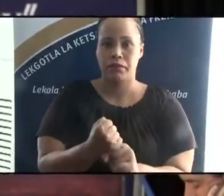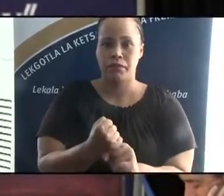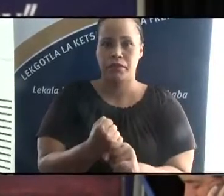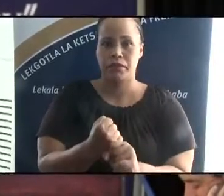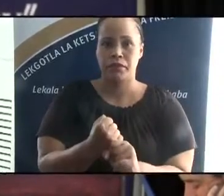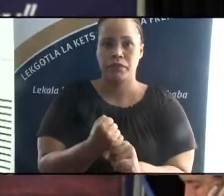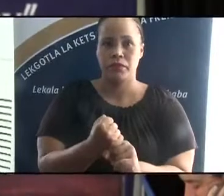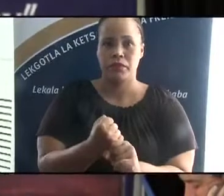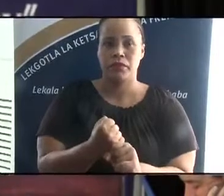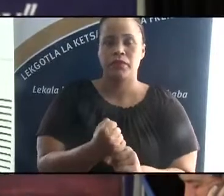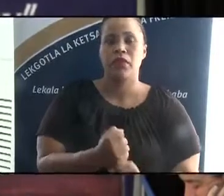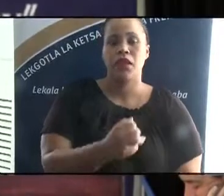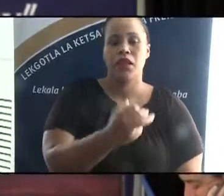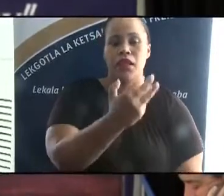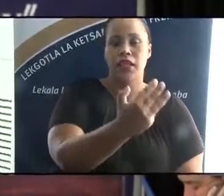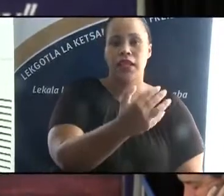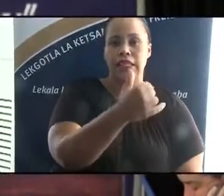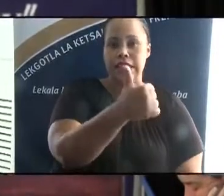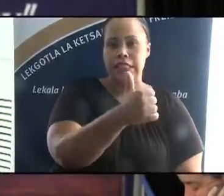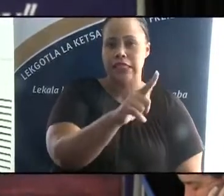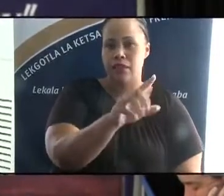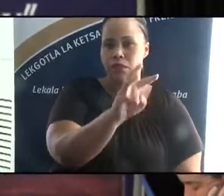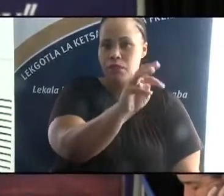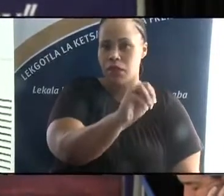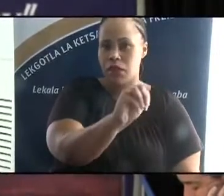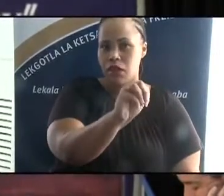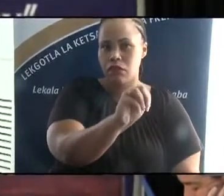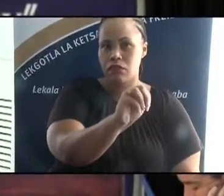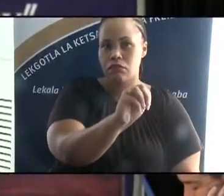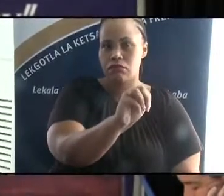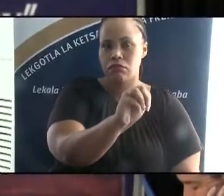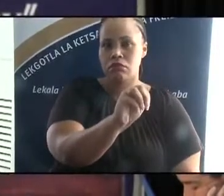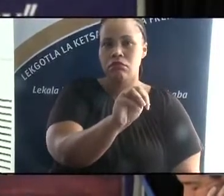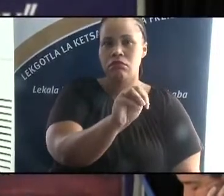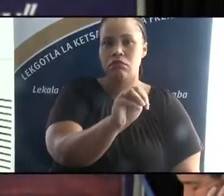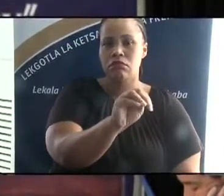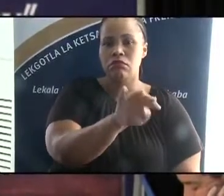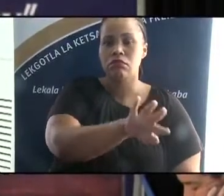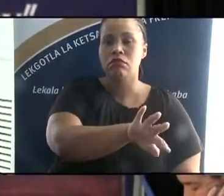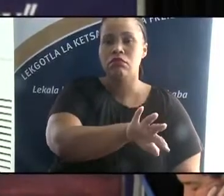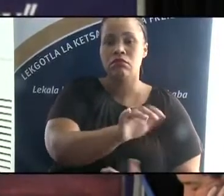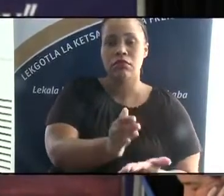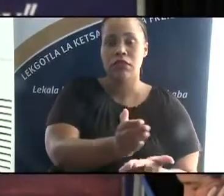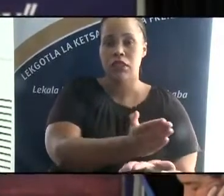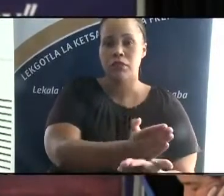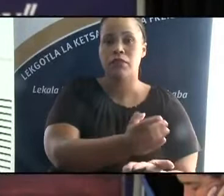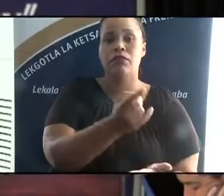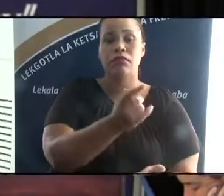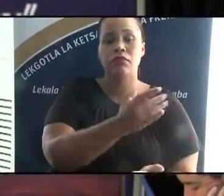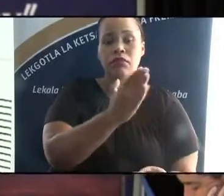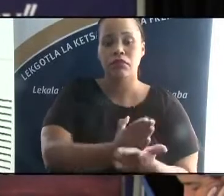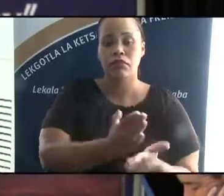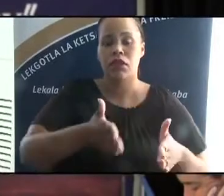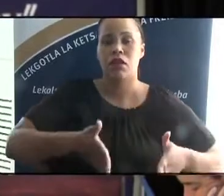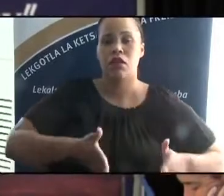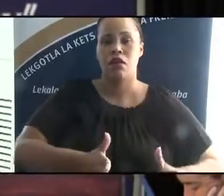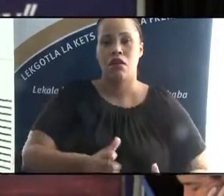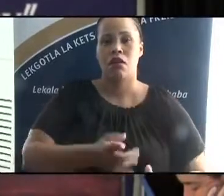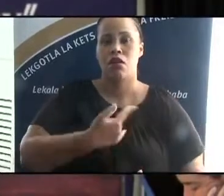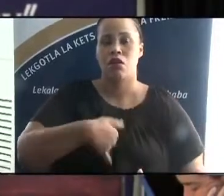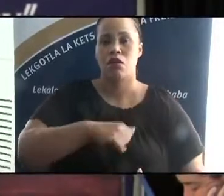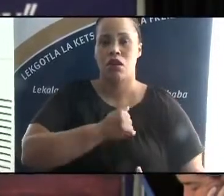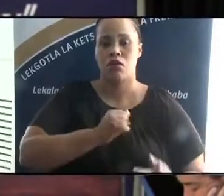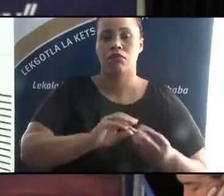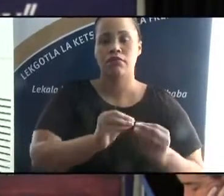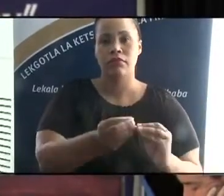further 967 million is set aside to ensure that roads in our province are properly maintained,